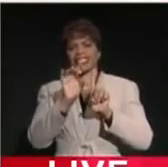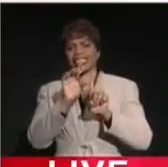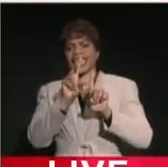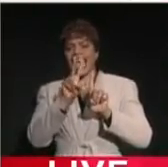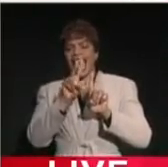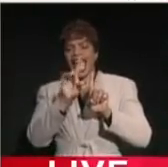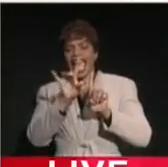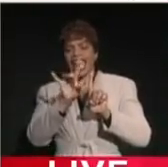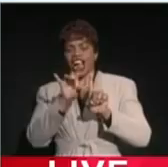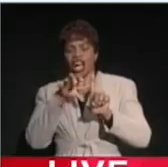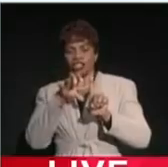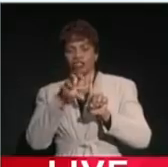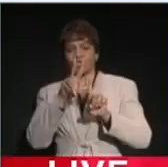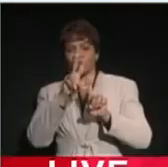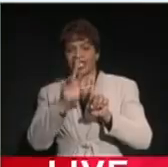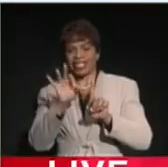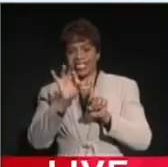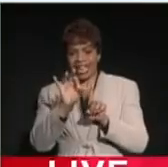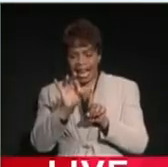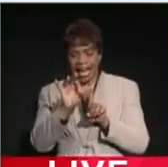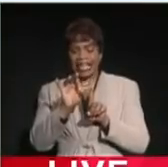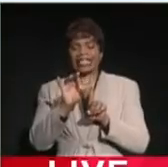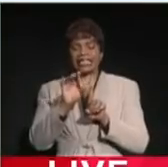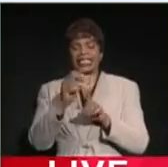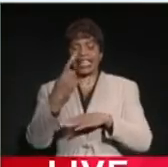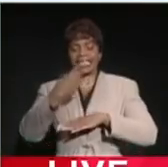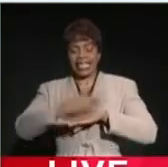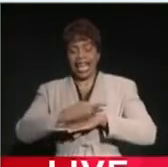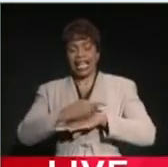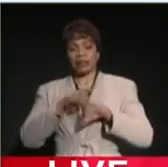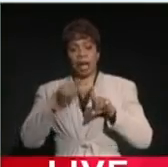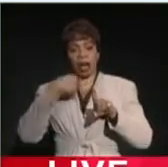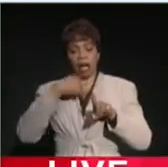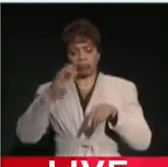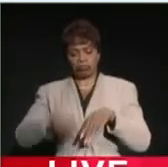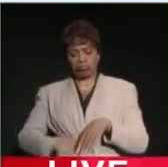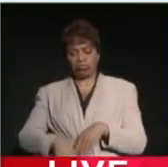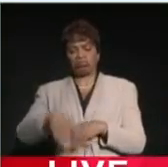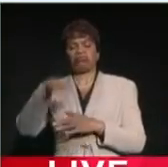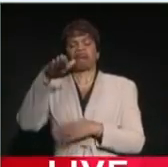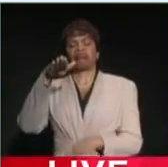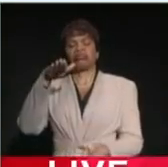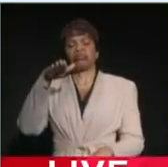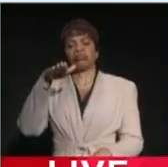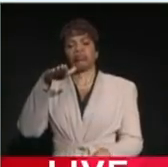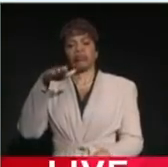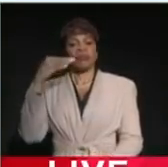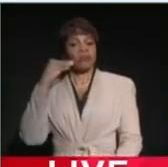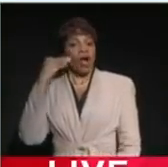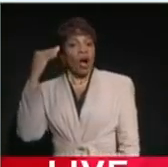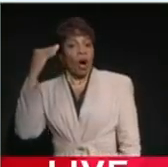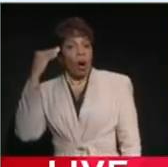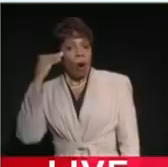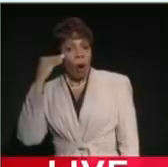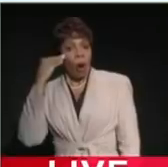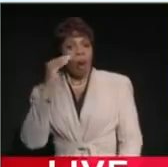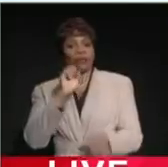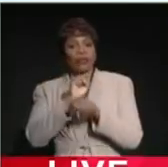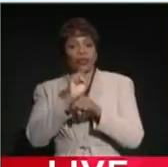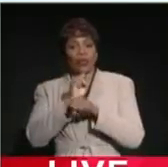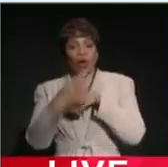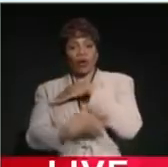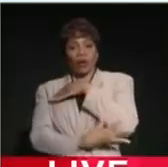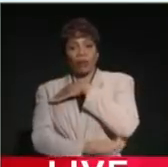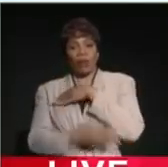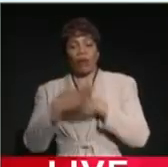2,829 days, so his record is her record. I grew up in a home which was working poor. My